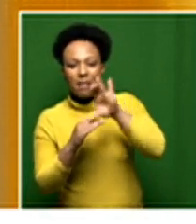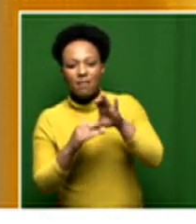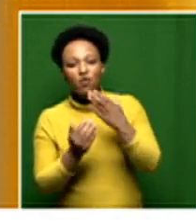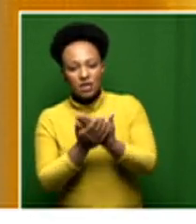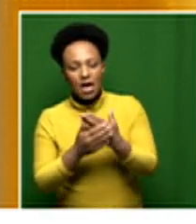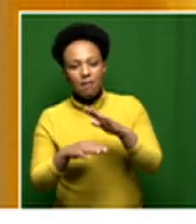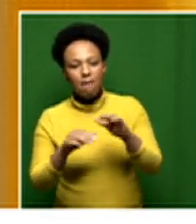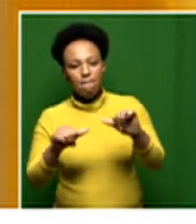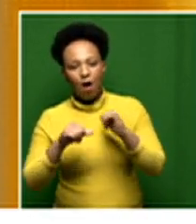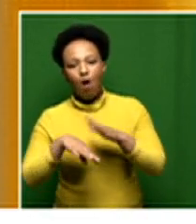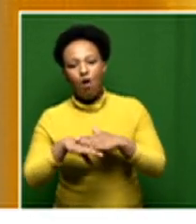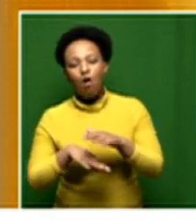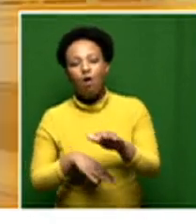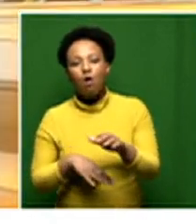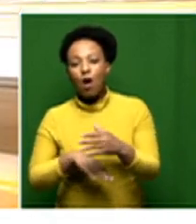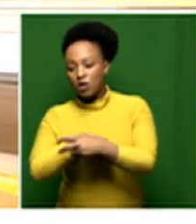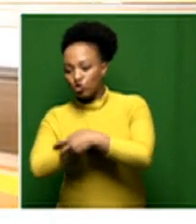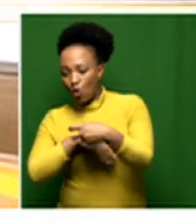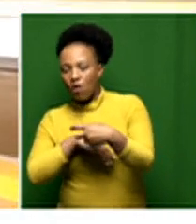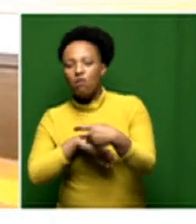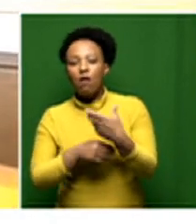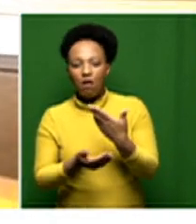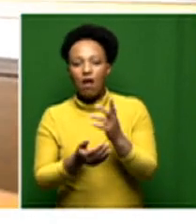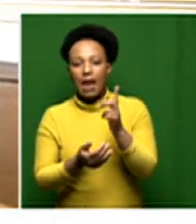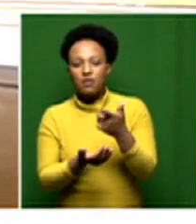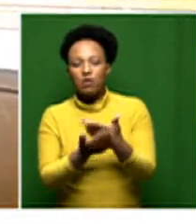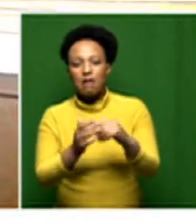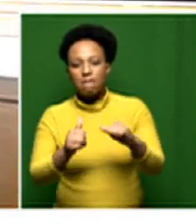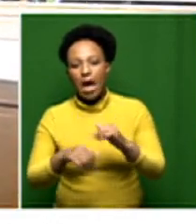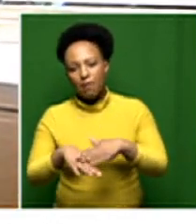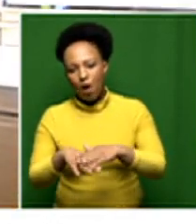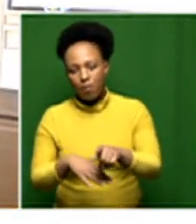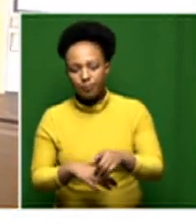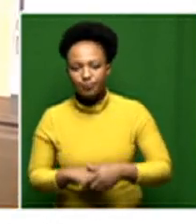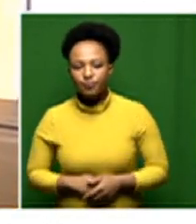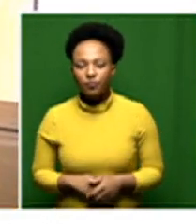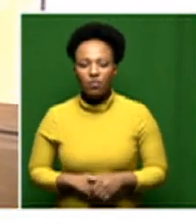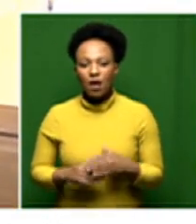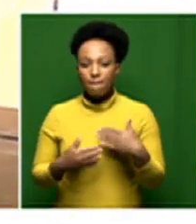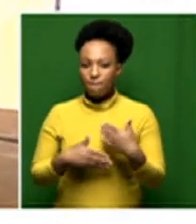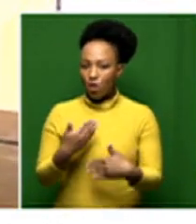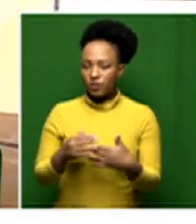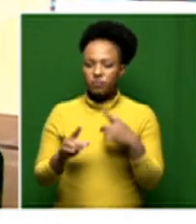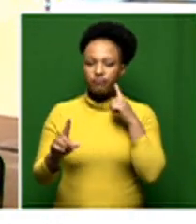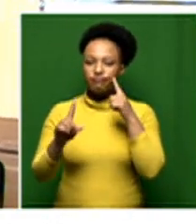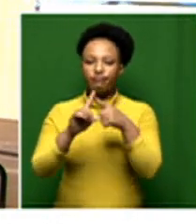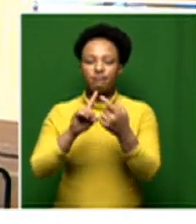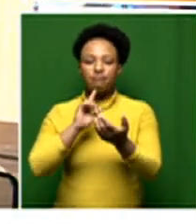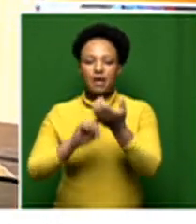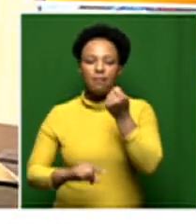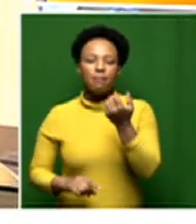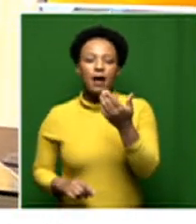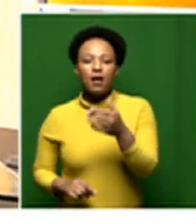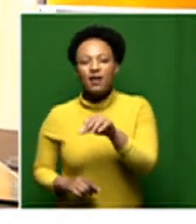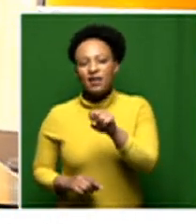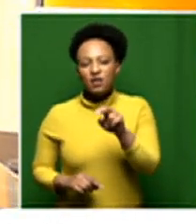stole. Okay. And are there any constitutional ramifications, perhaps, on how the processes are accomplished by law enforcement agencies?